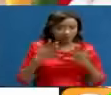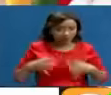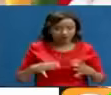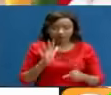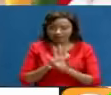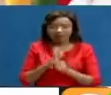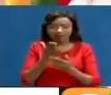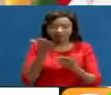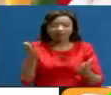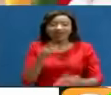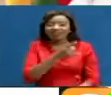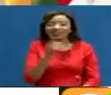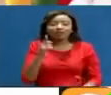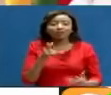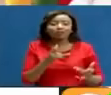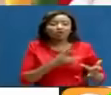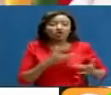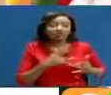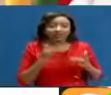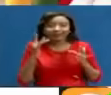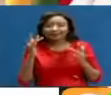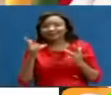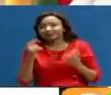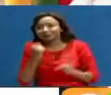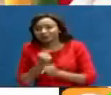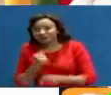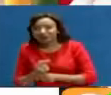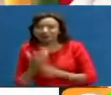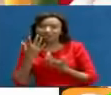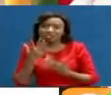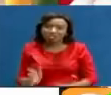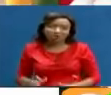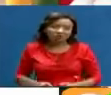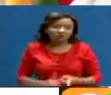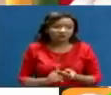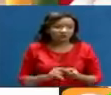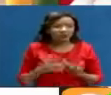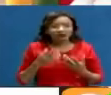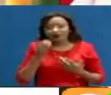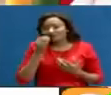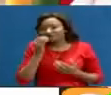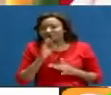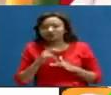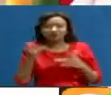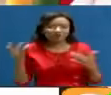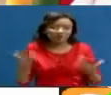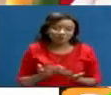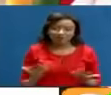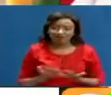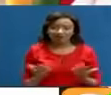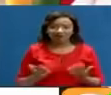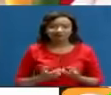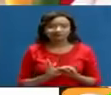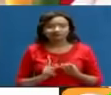about their jobs. They have lost jobs. They have lost livelihoods. They